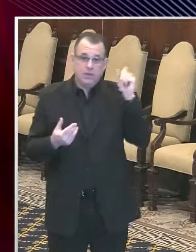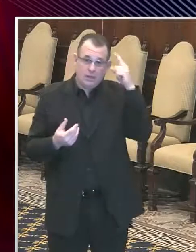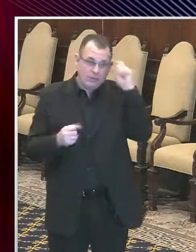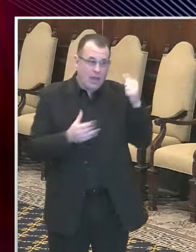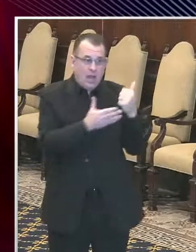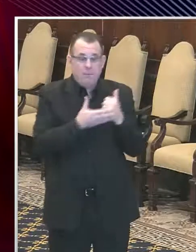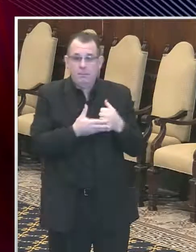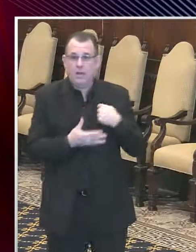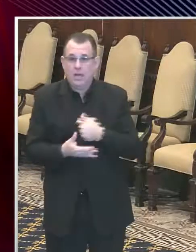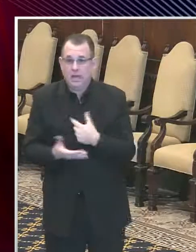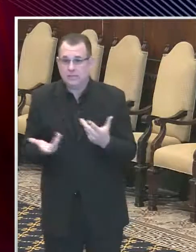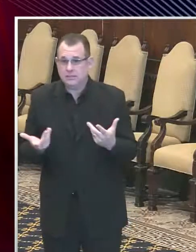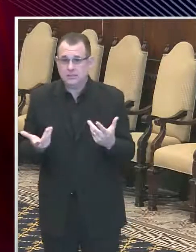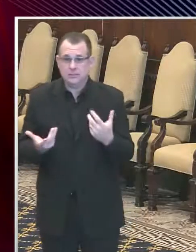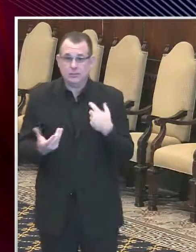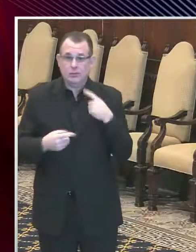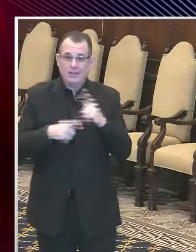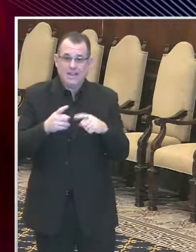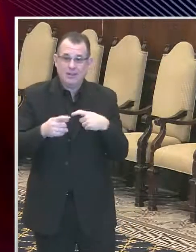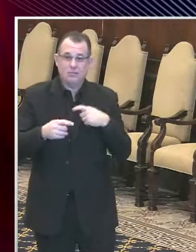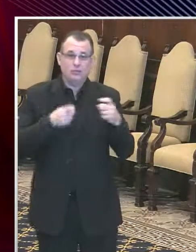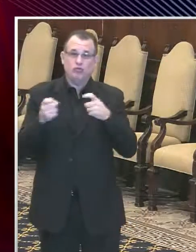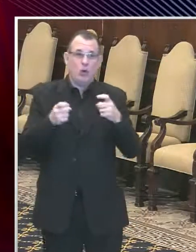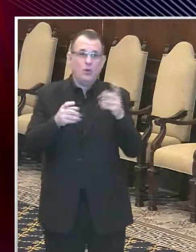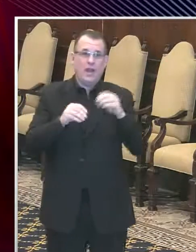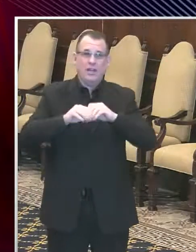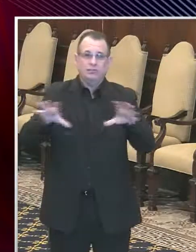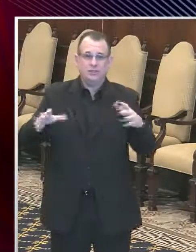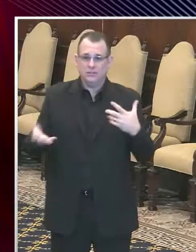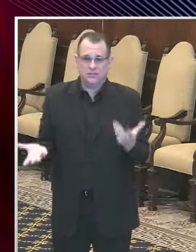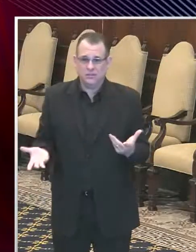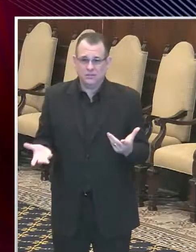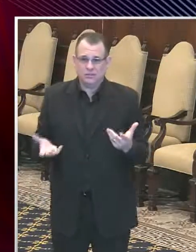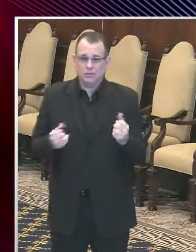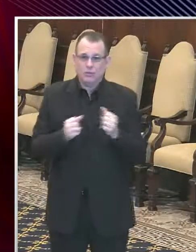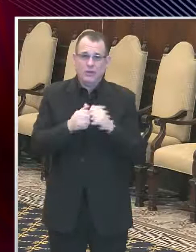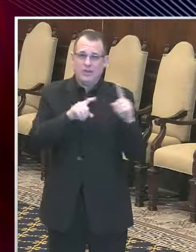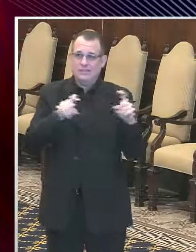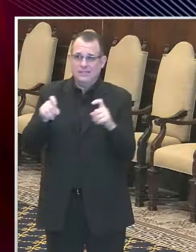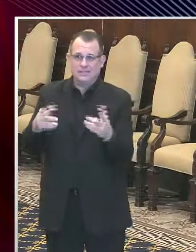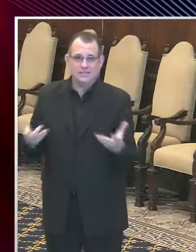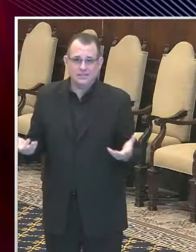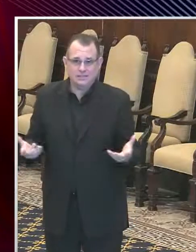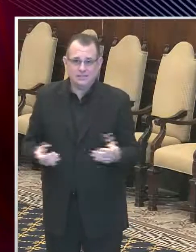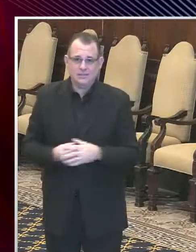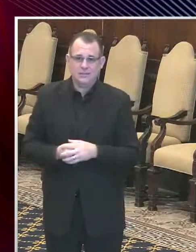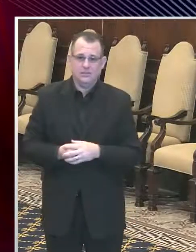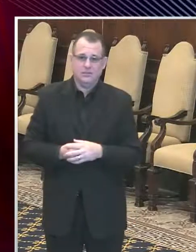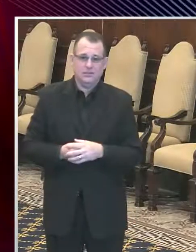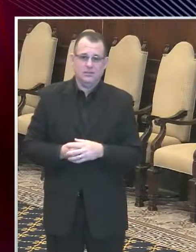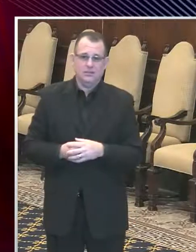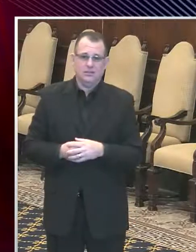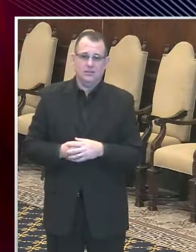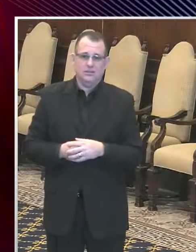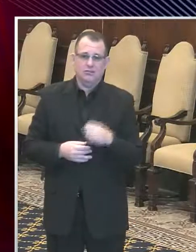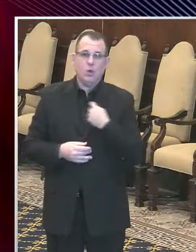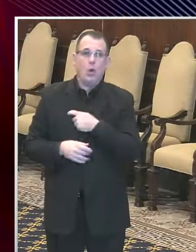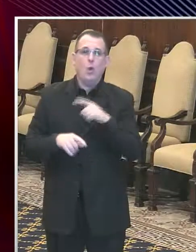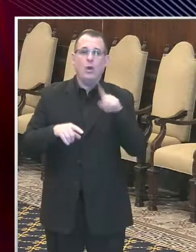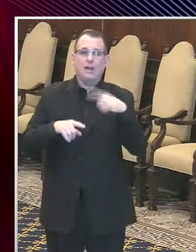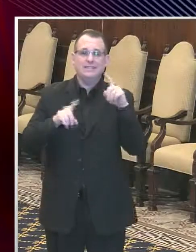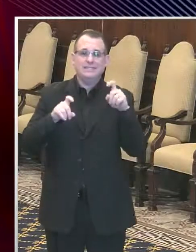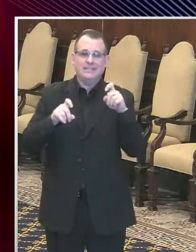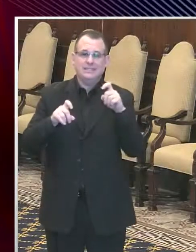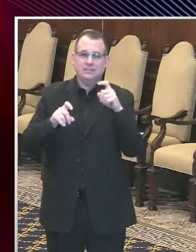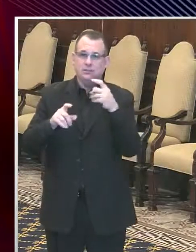can't continue to control this epidemic flying blind like this with the testing, the small number of people who are testing now. Thank you,